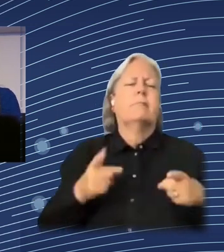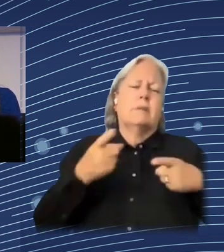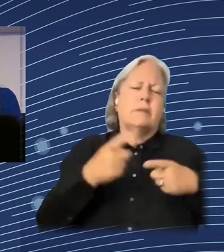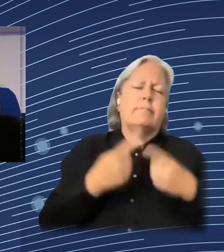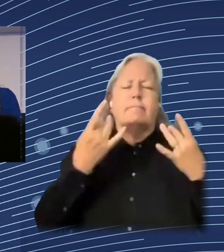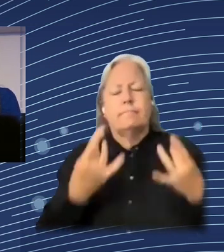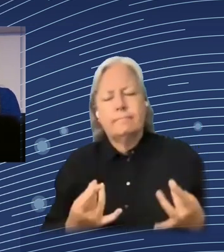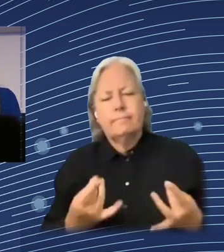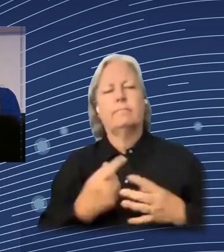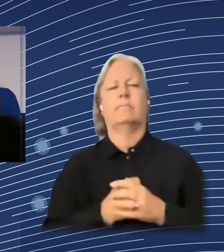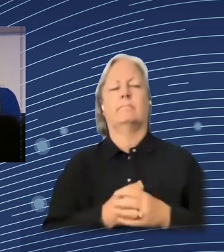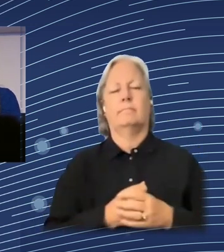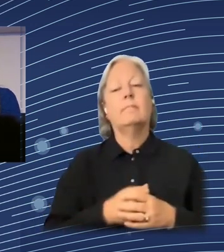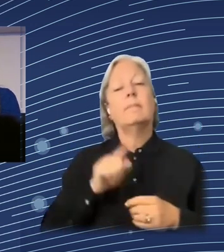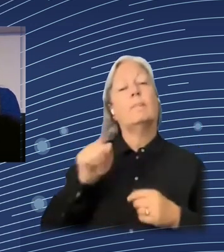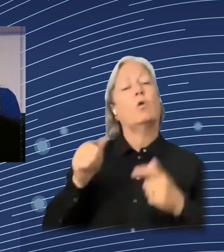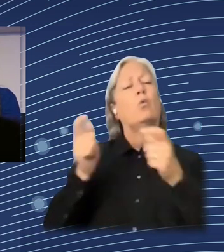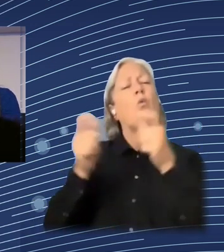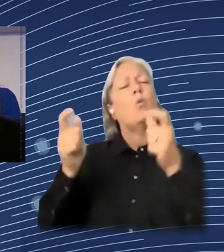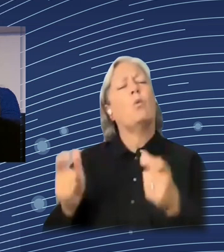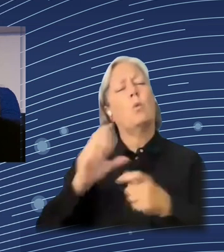Companies which took part,